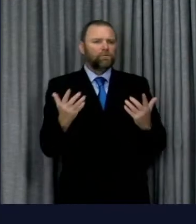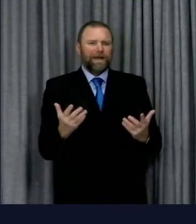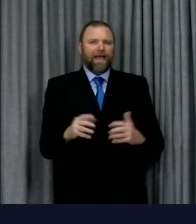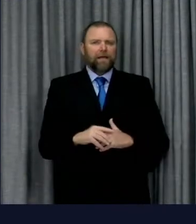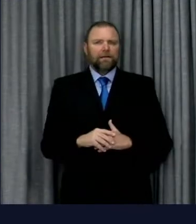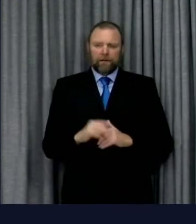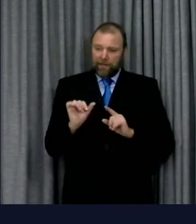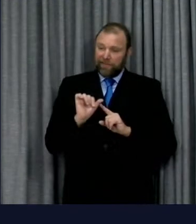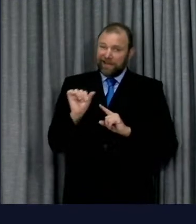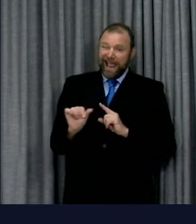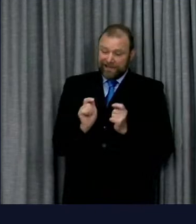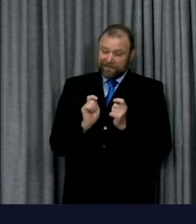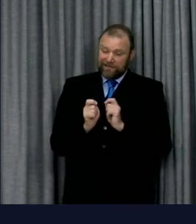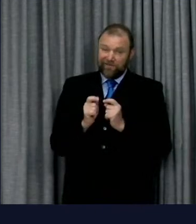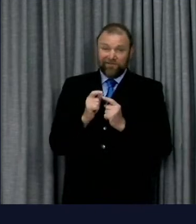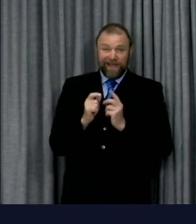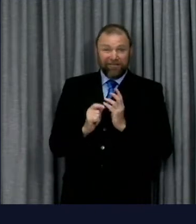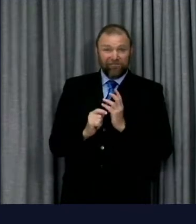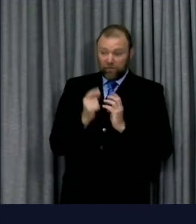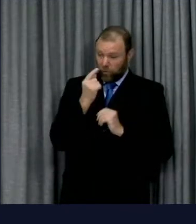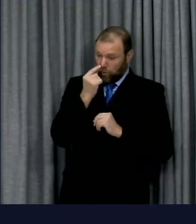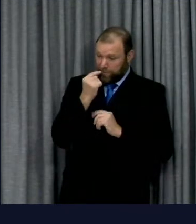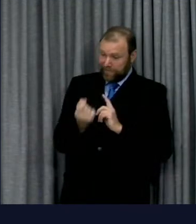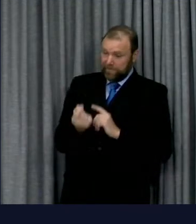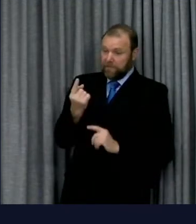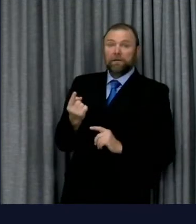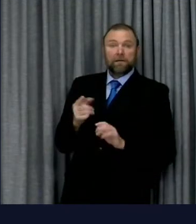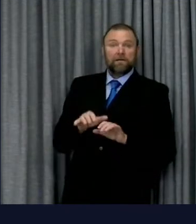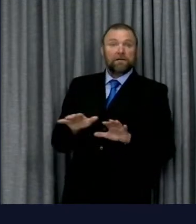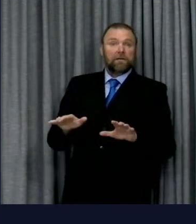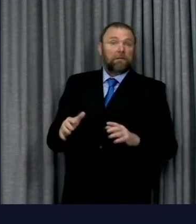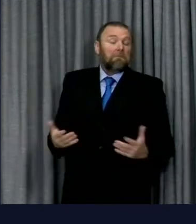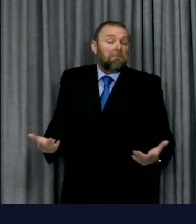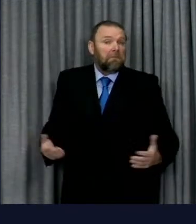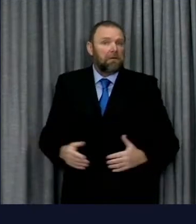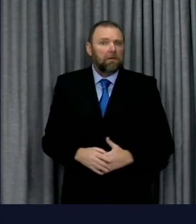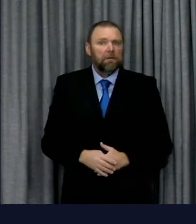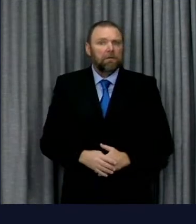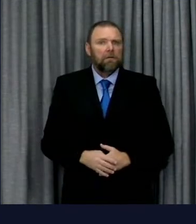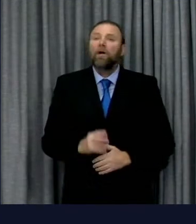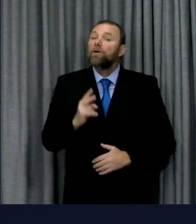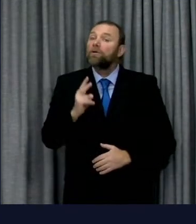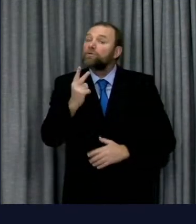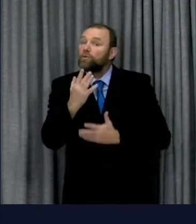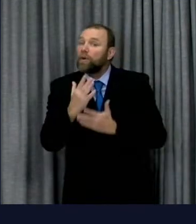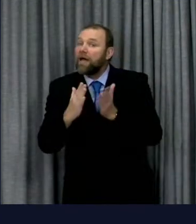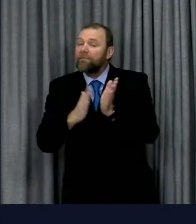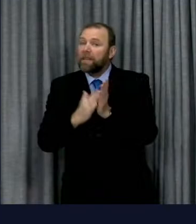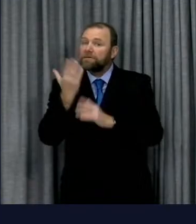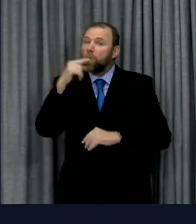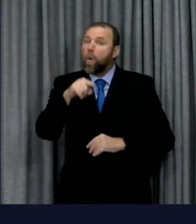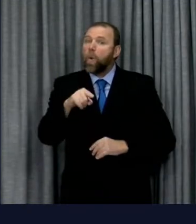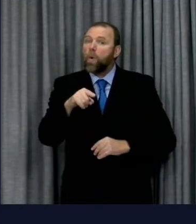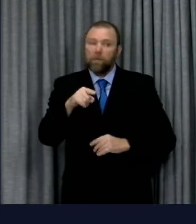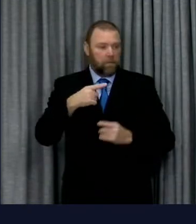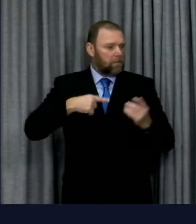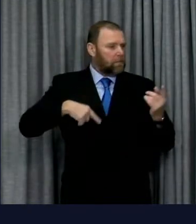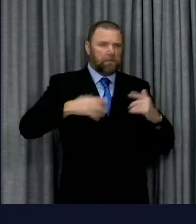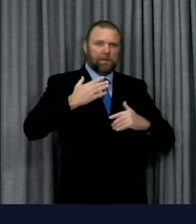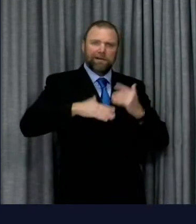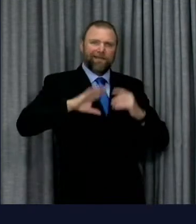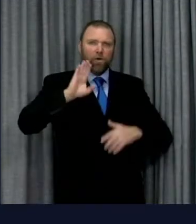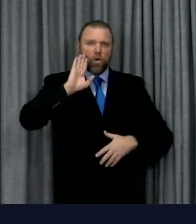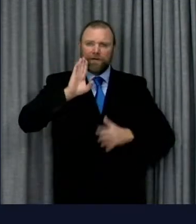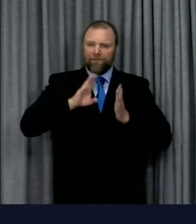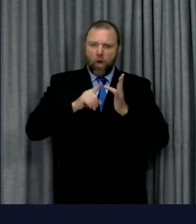the next variant of coronavirus could be brewing. 2.5 months ago, none of us had ever heard of